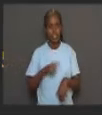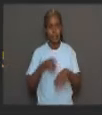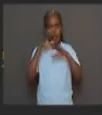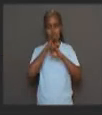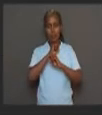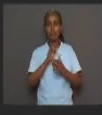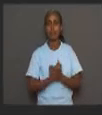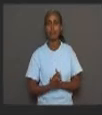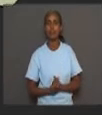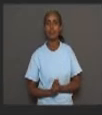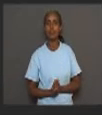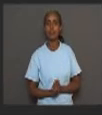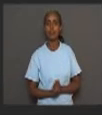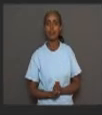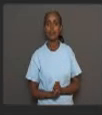Time's up.